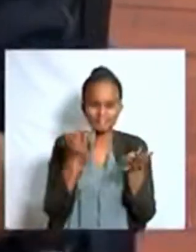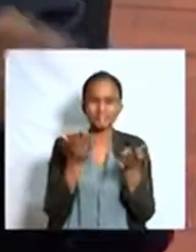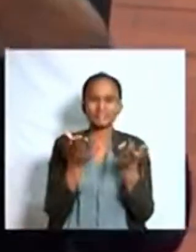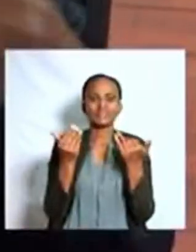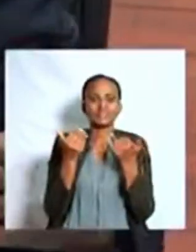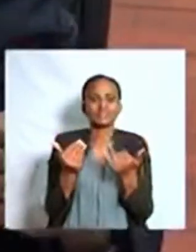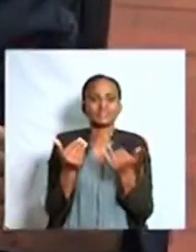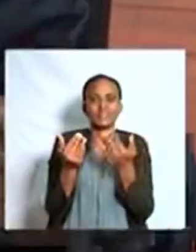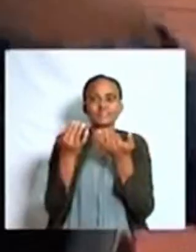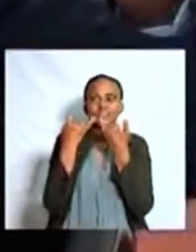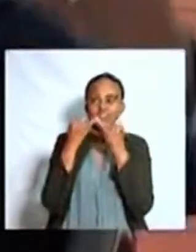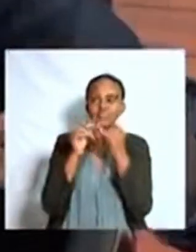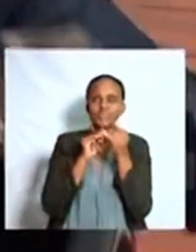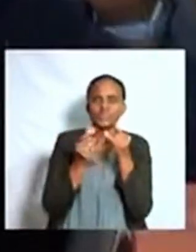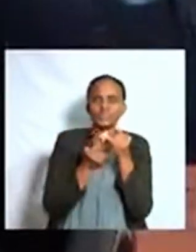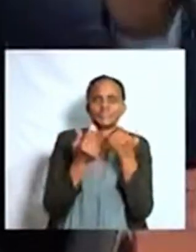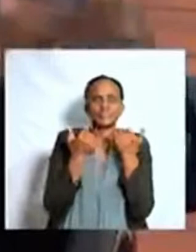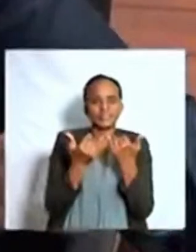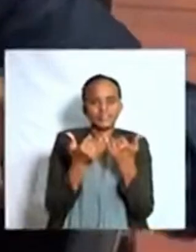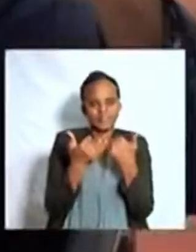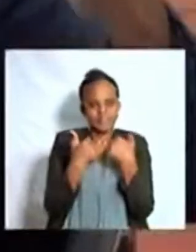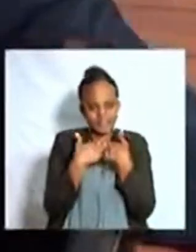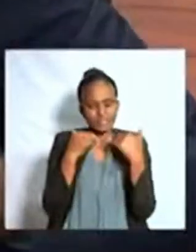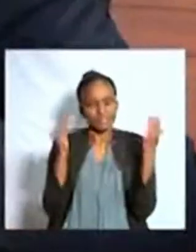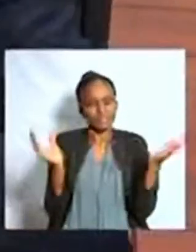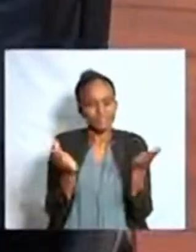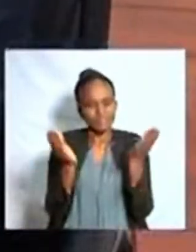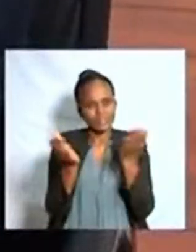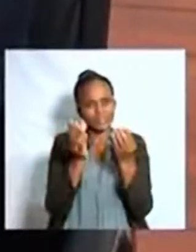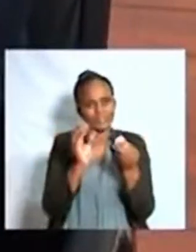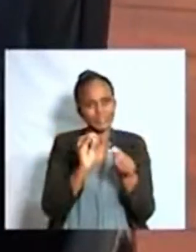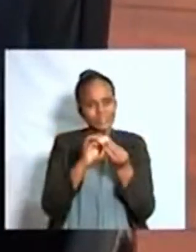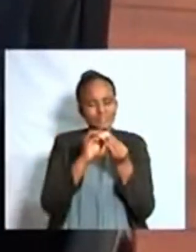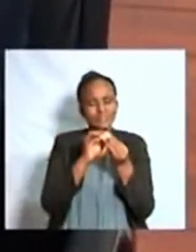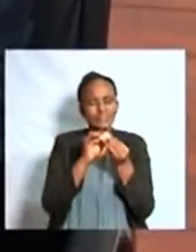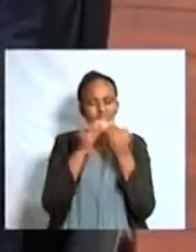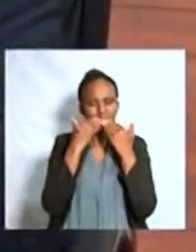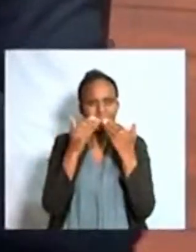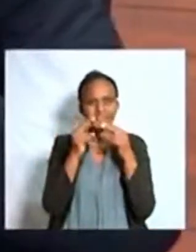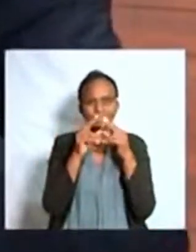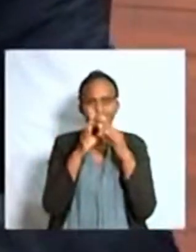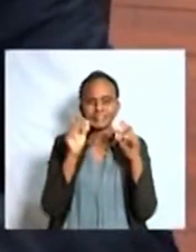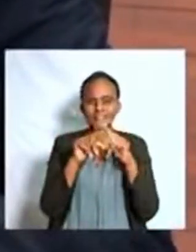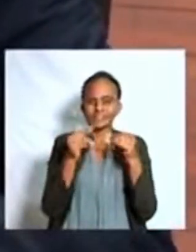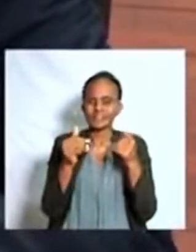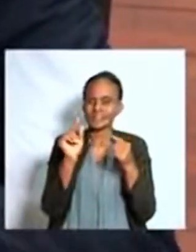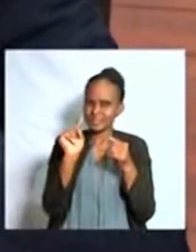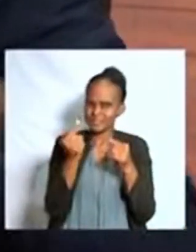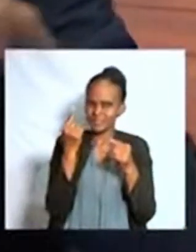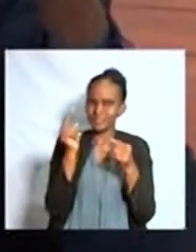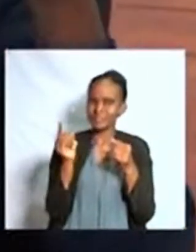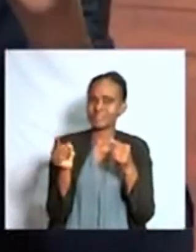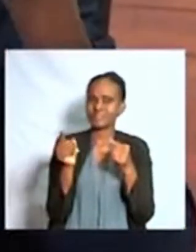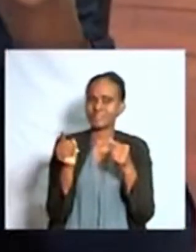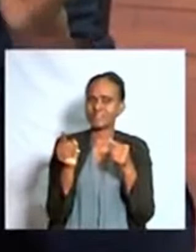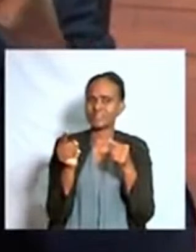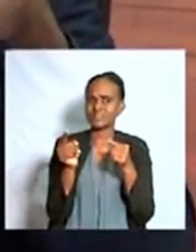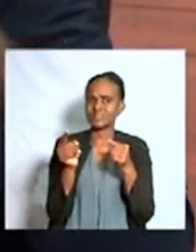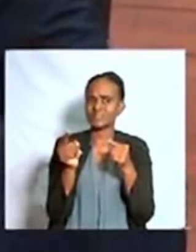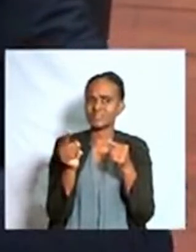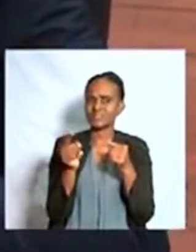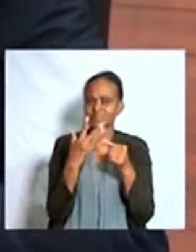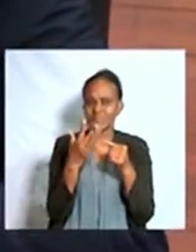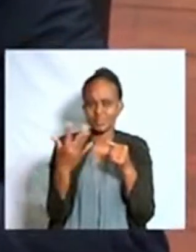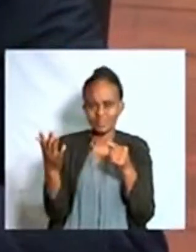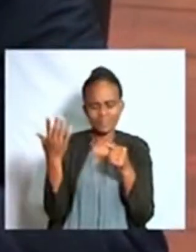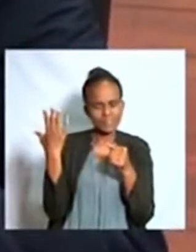Now we are being told, now we are enhancing the, thank you very much. But in the first place, the things that